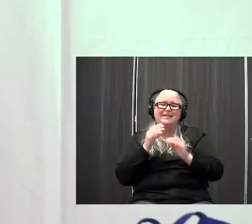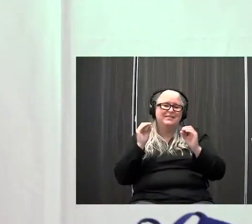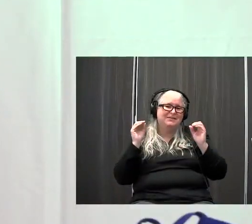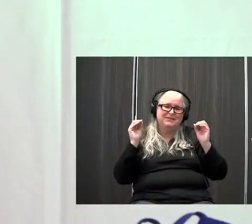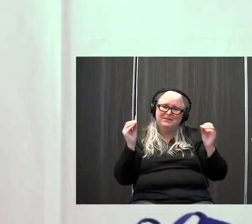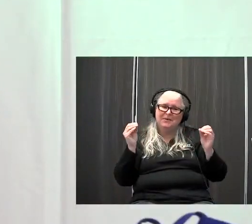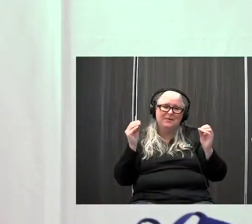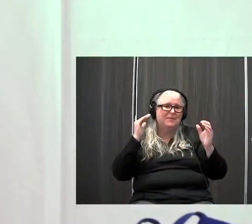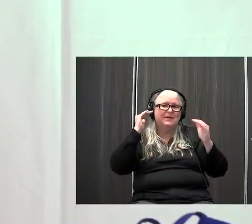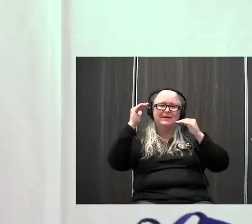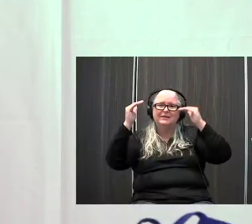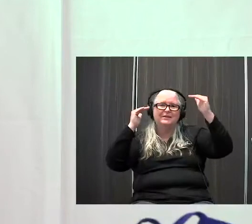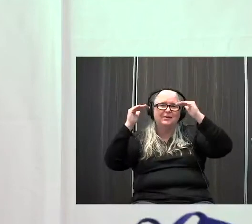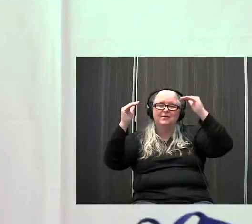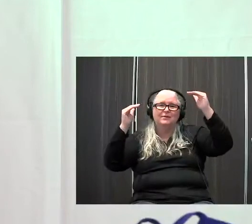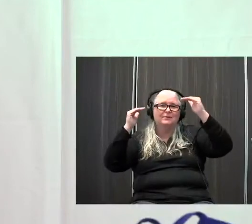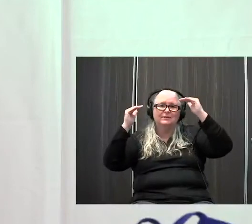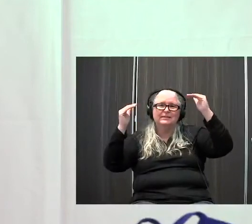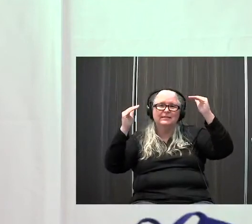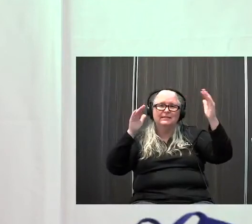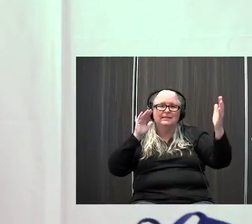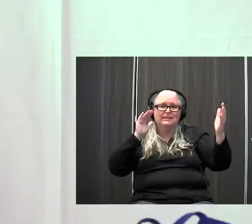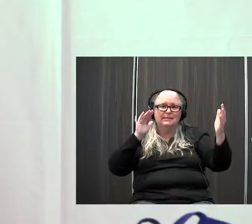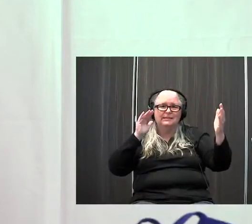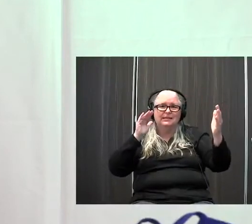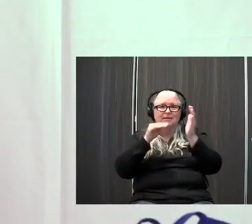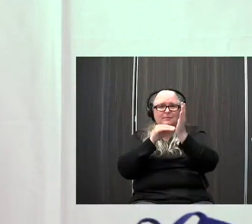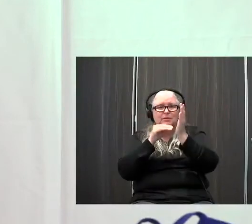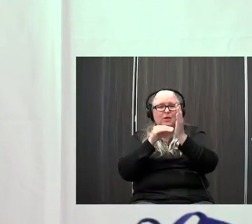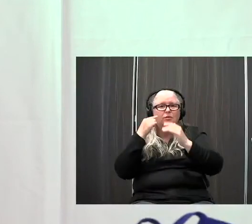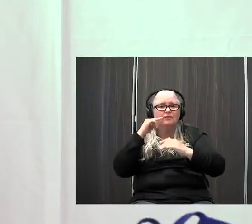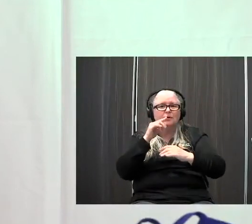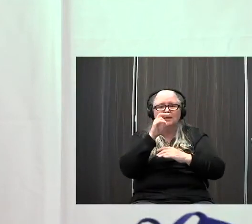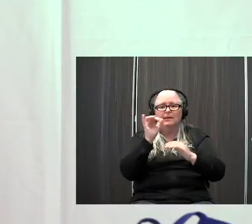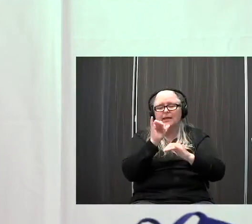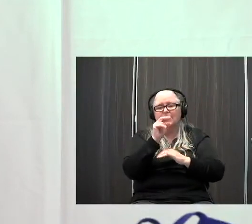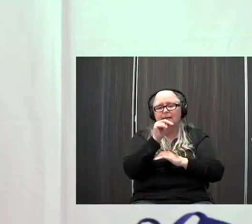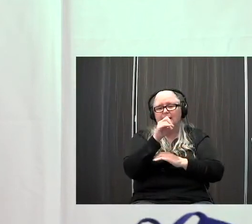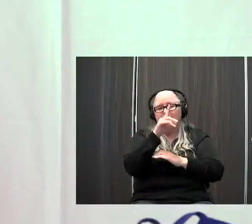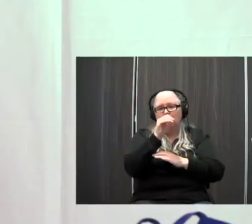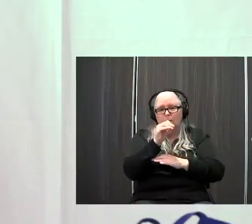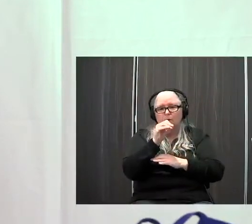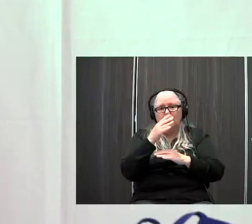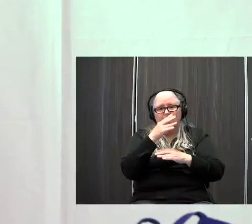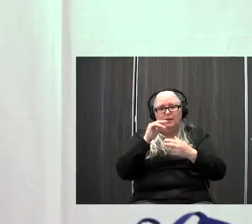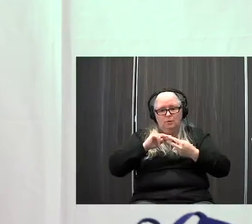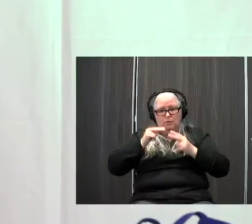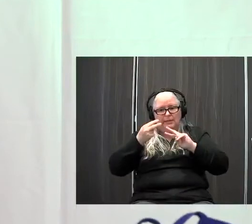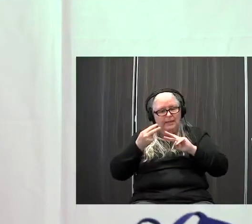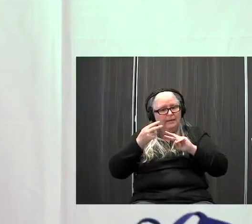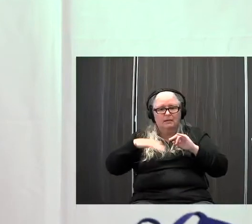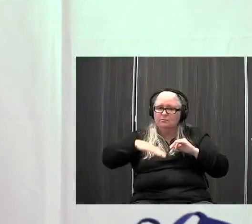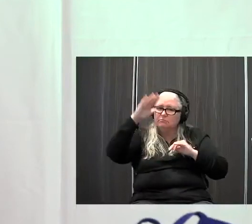adult counterpart to developmental pediatrics, unlike endocrinology, genetics. Well, genetics kind of spans the